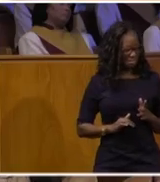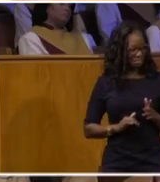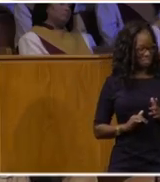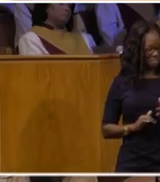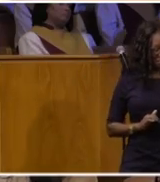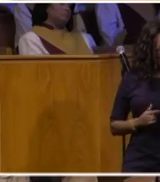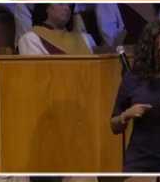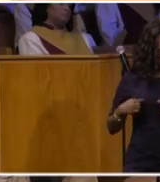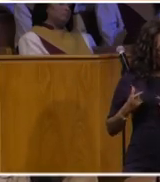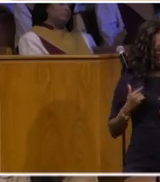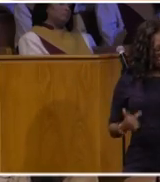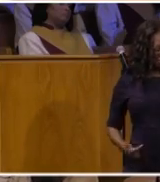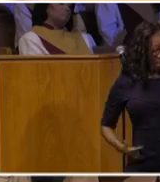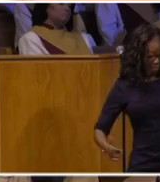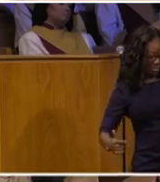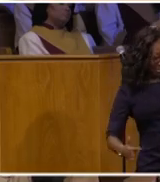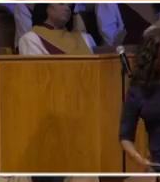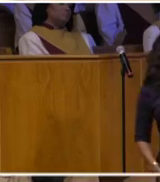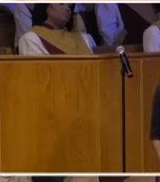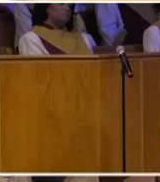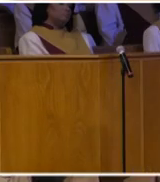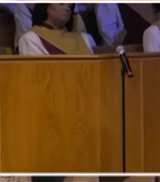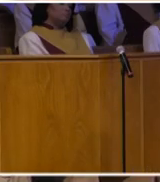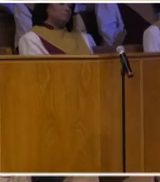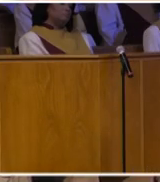since my life He controlled,